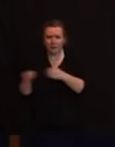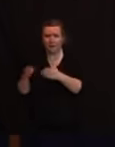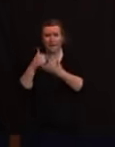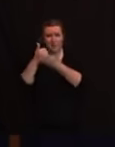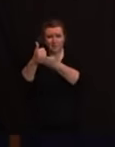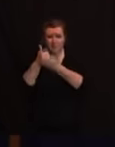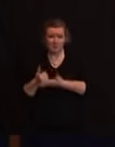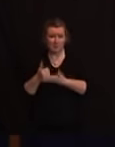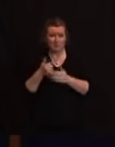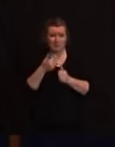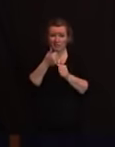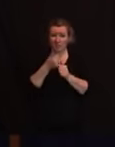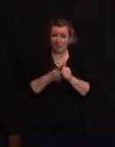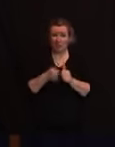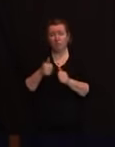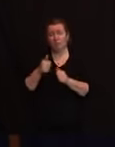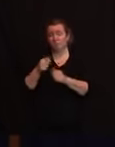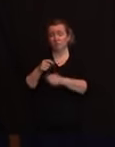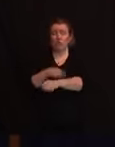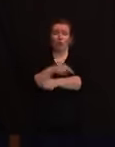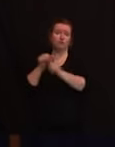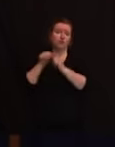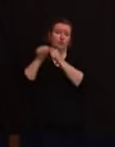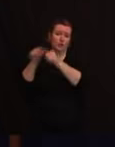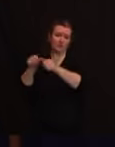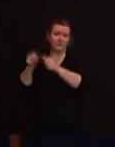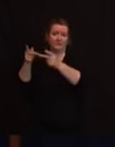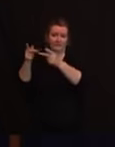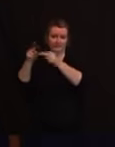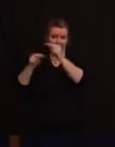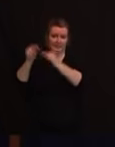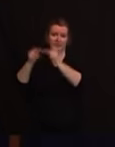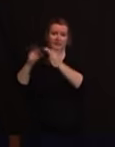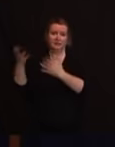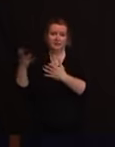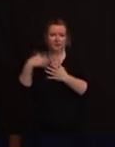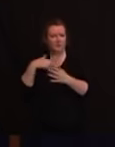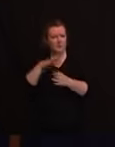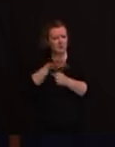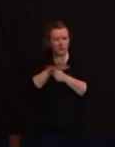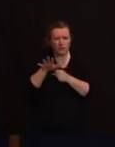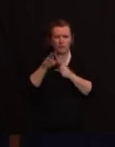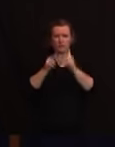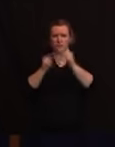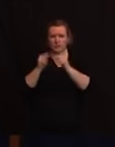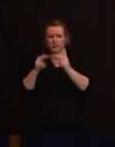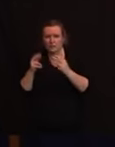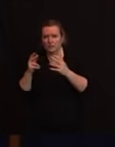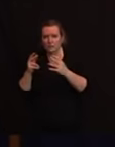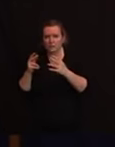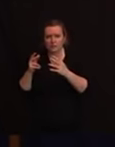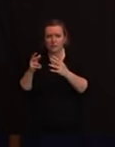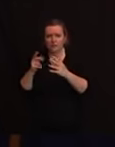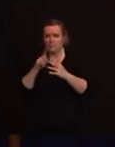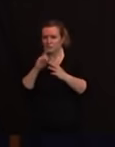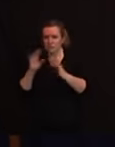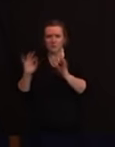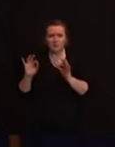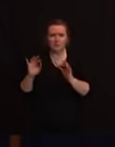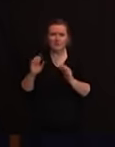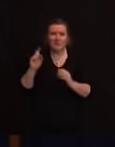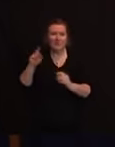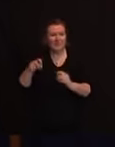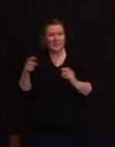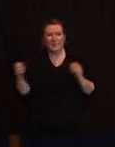facilities that do not have the sufficient physical space to be able to cohort COVID-positive patients on